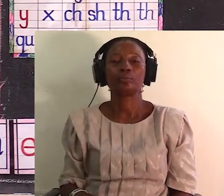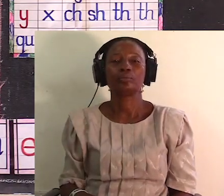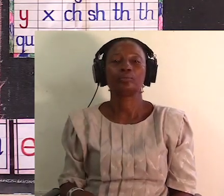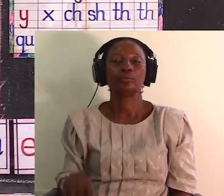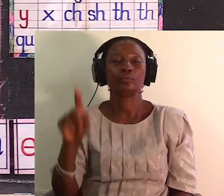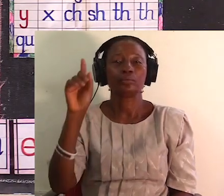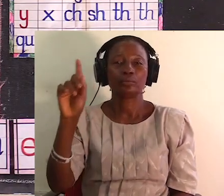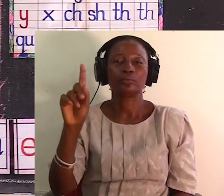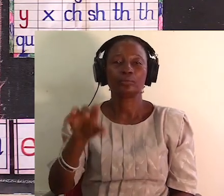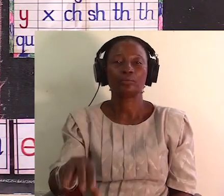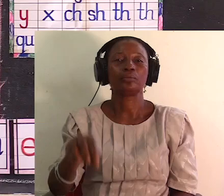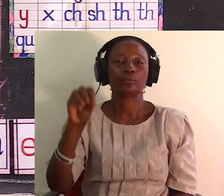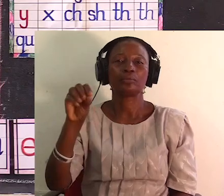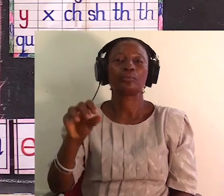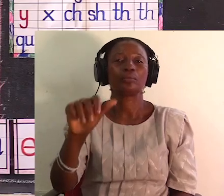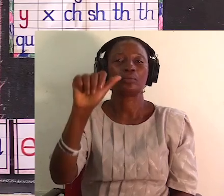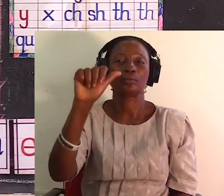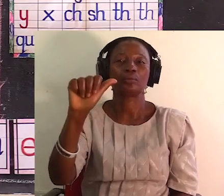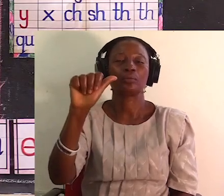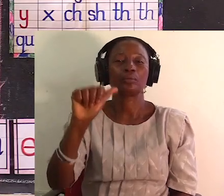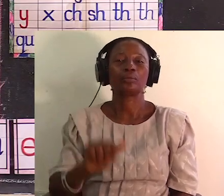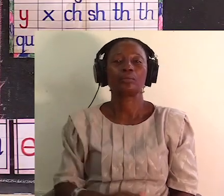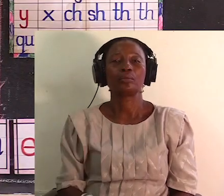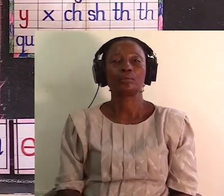take A,